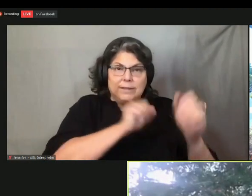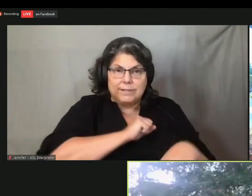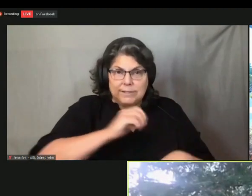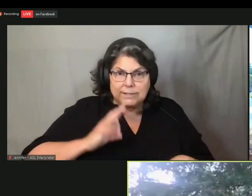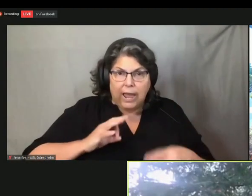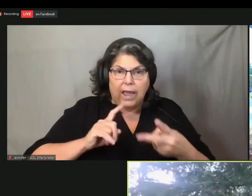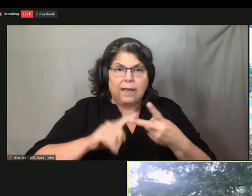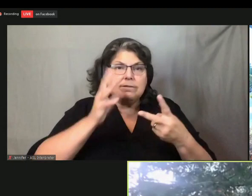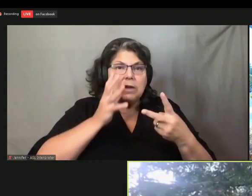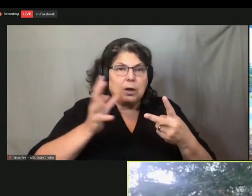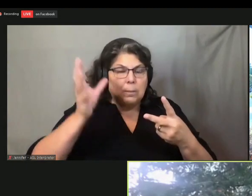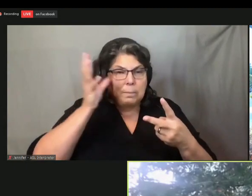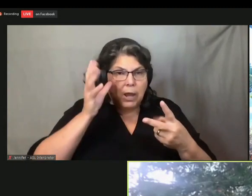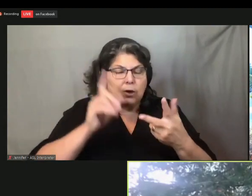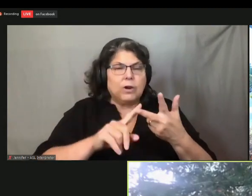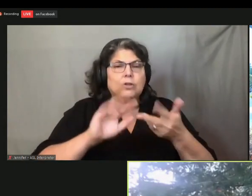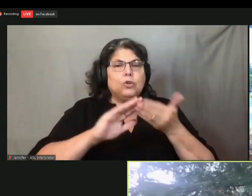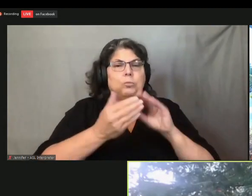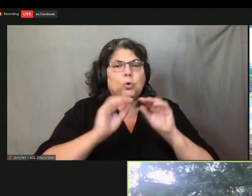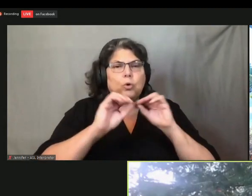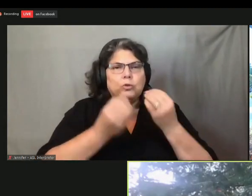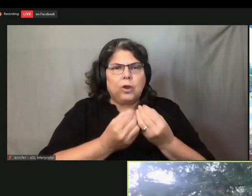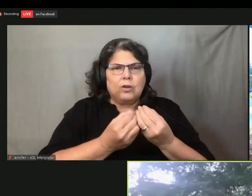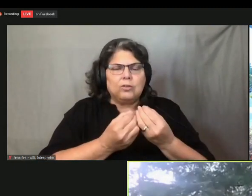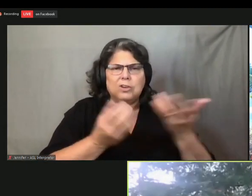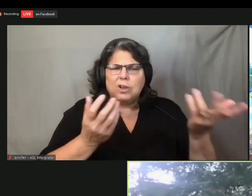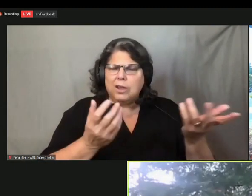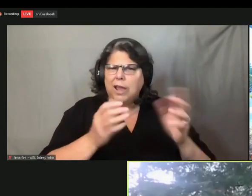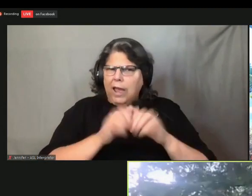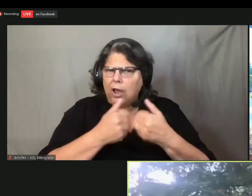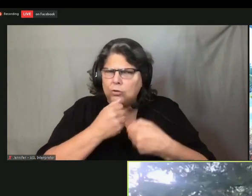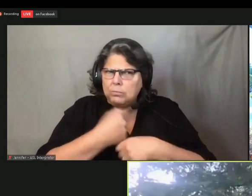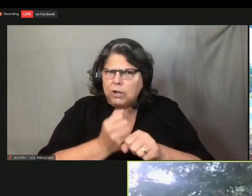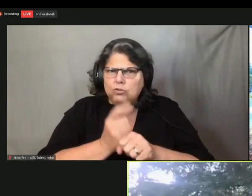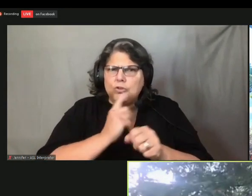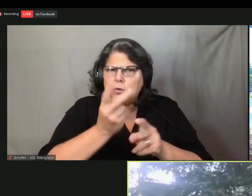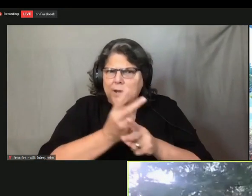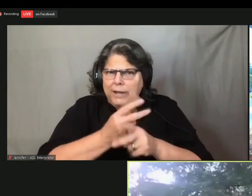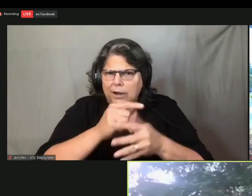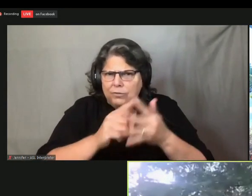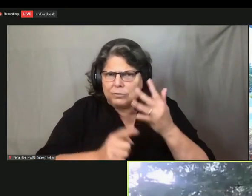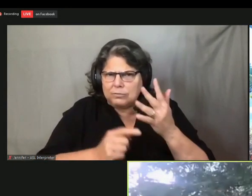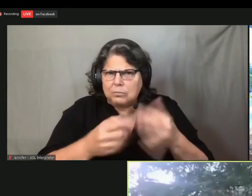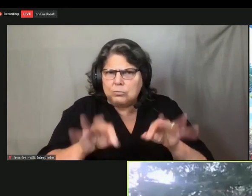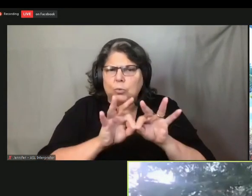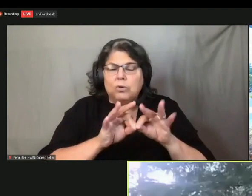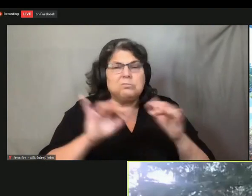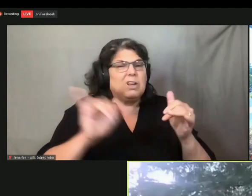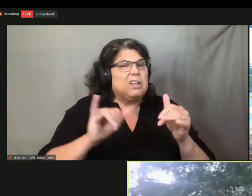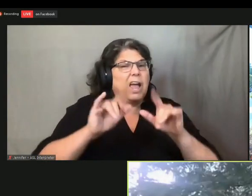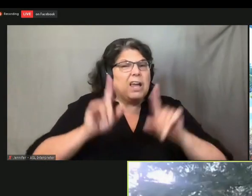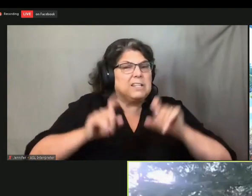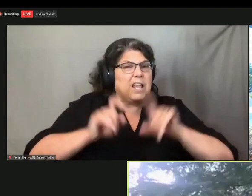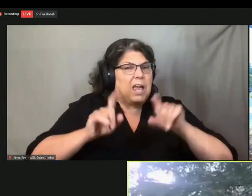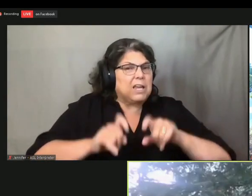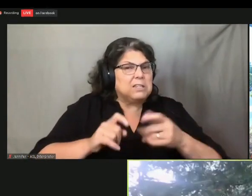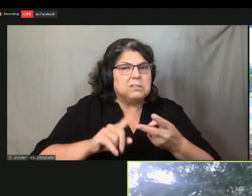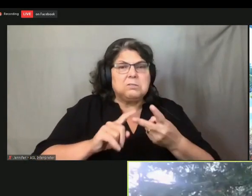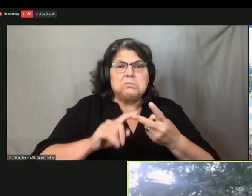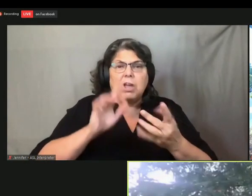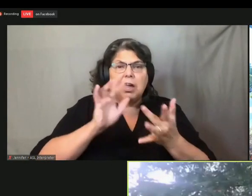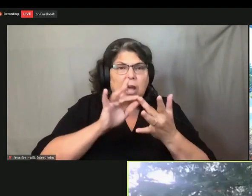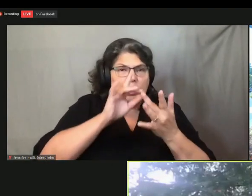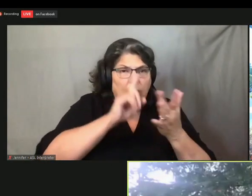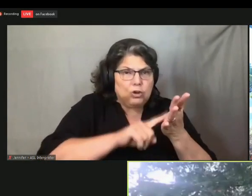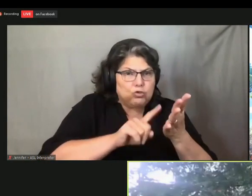community organizations about how to address critical concerns, such as doing their own surveillance testing and contact tracing